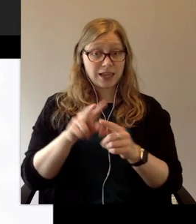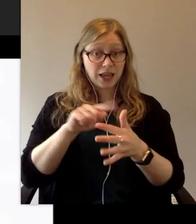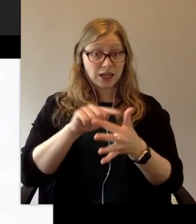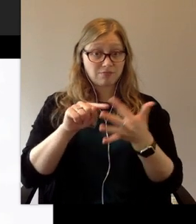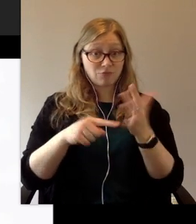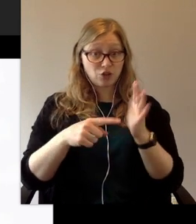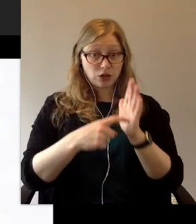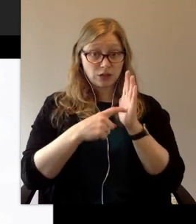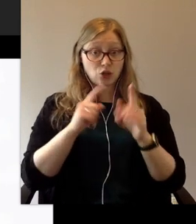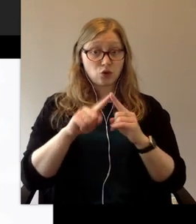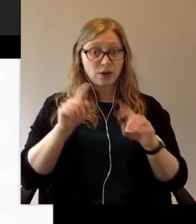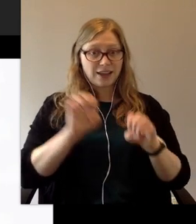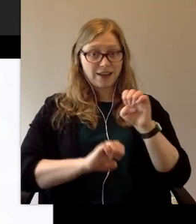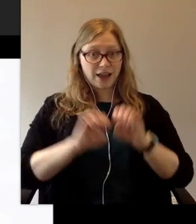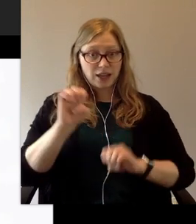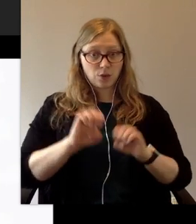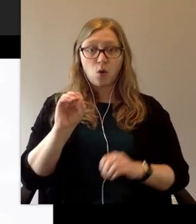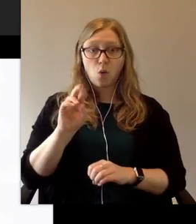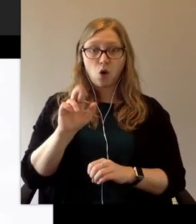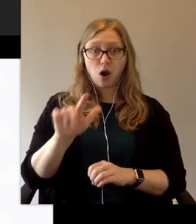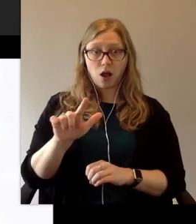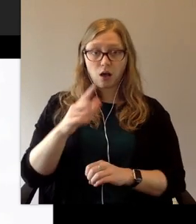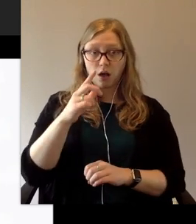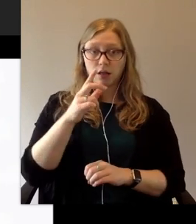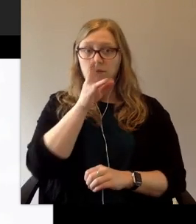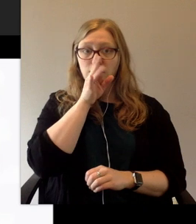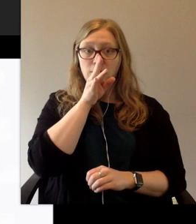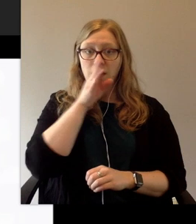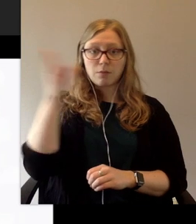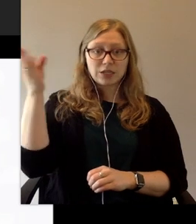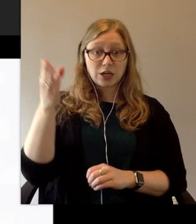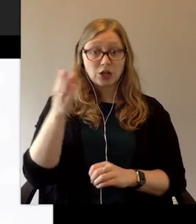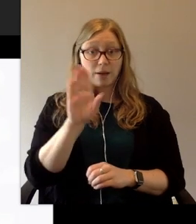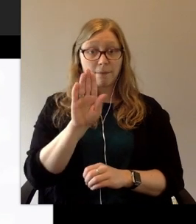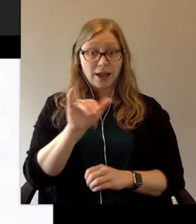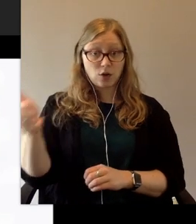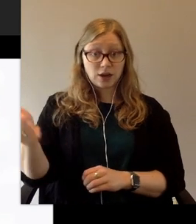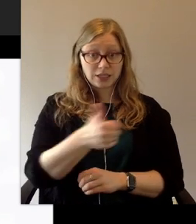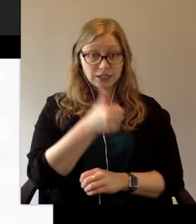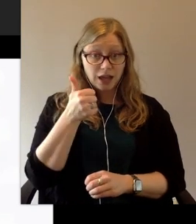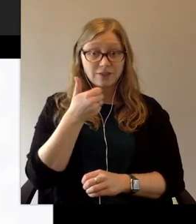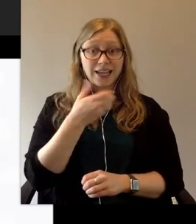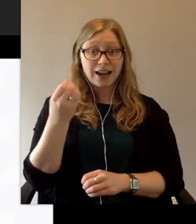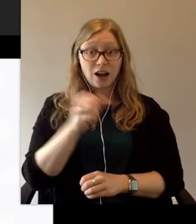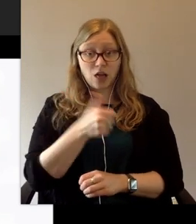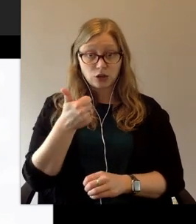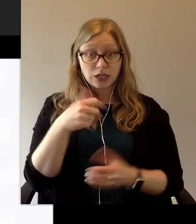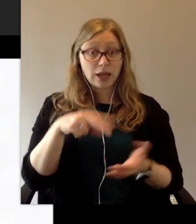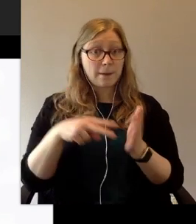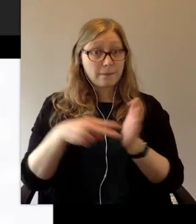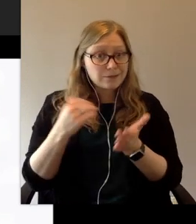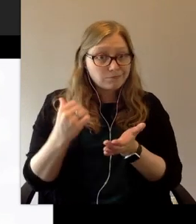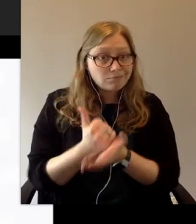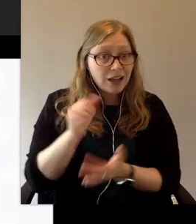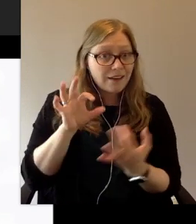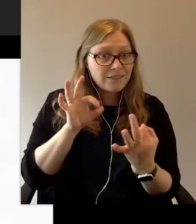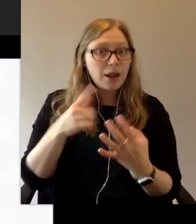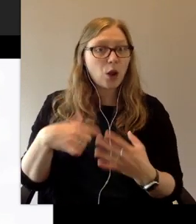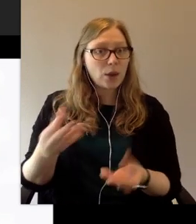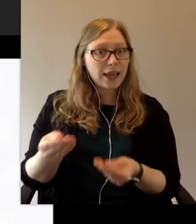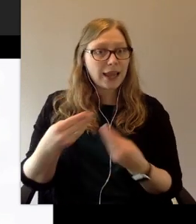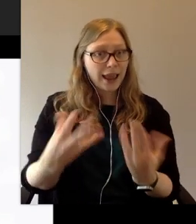oral presentations by yourselves and others. What this means is that you used the feedback that we gave you on your